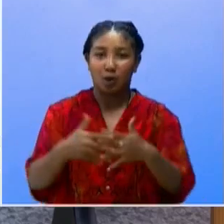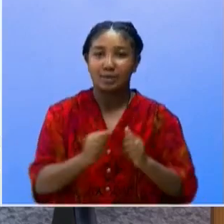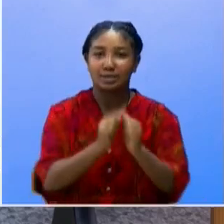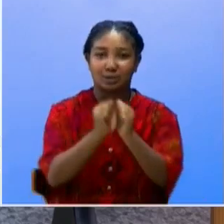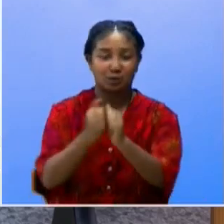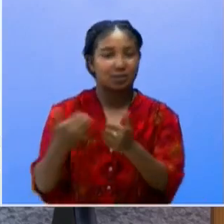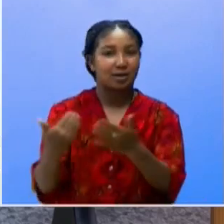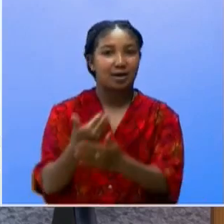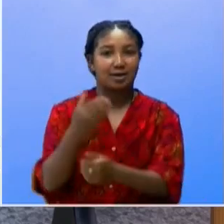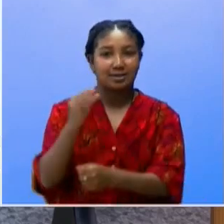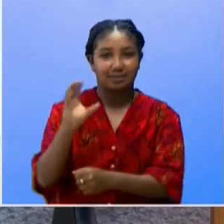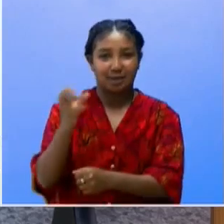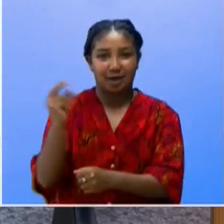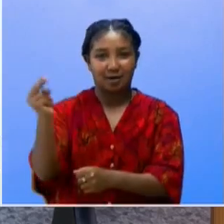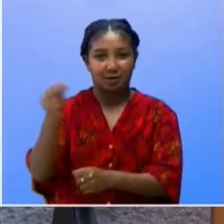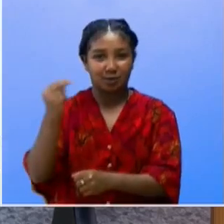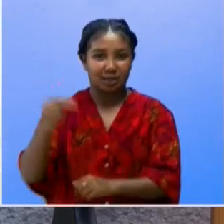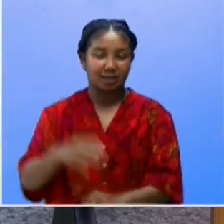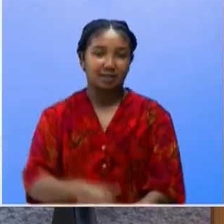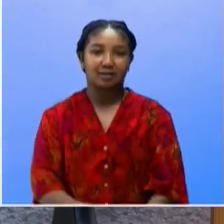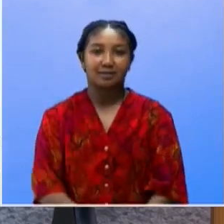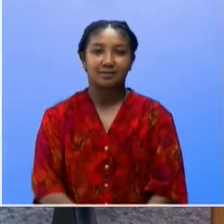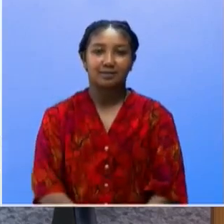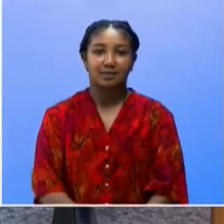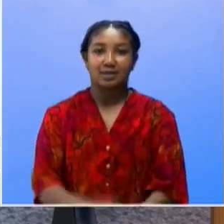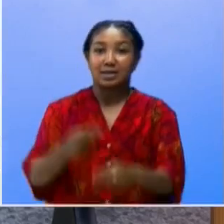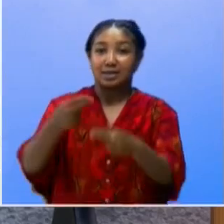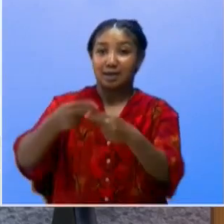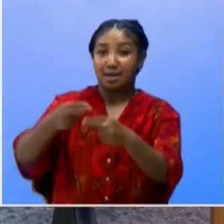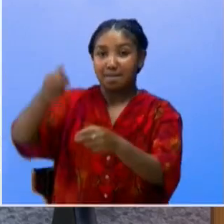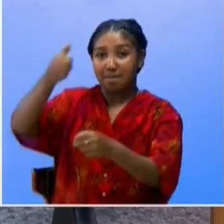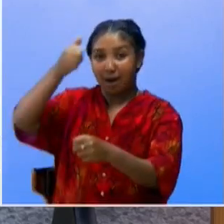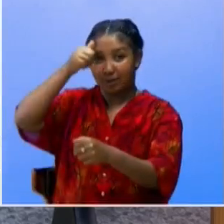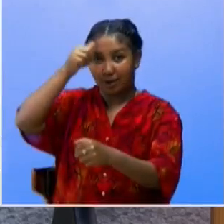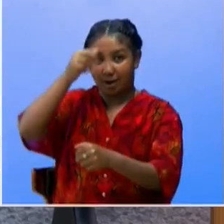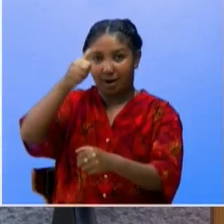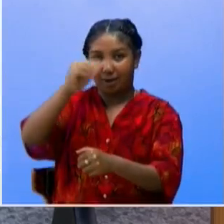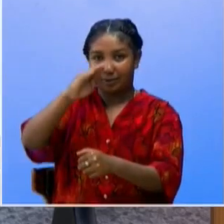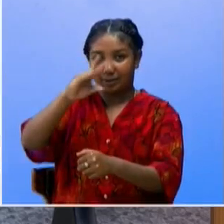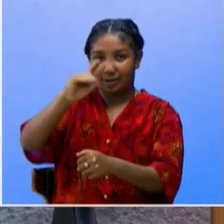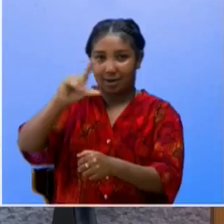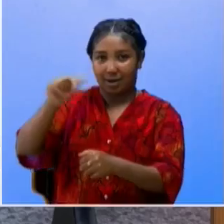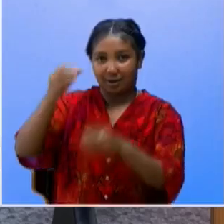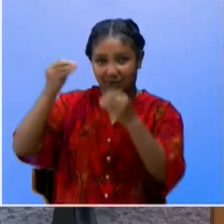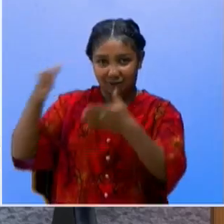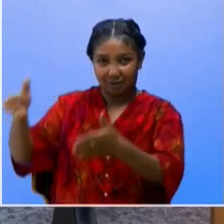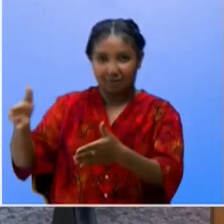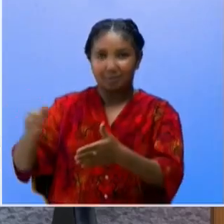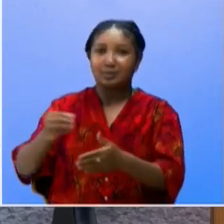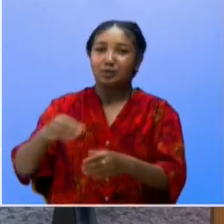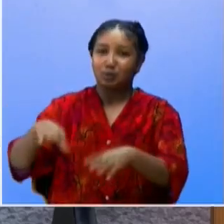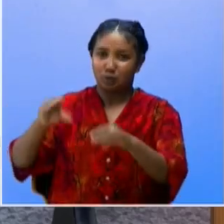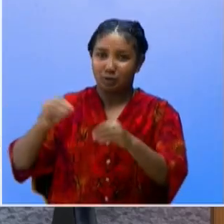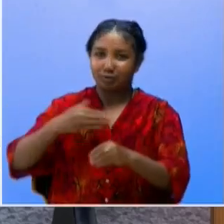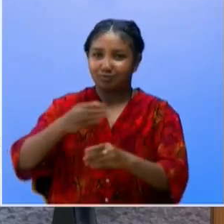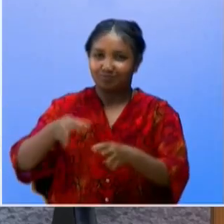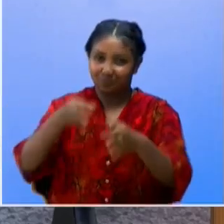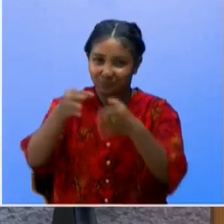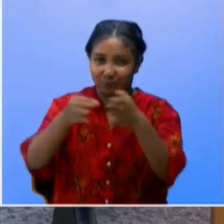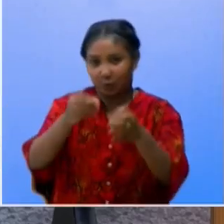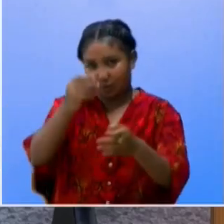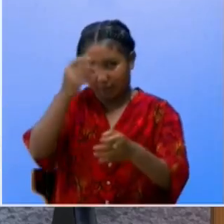in collaboration with Addis Media Network. I'm Abdullah Gogana. Students, please tell to your